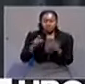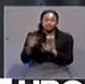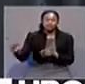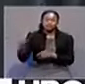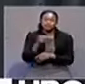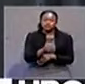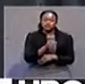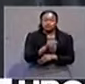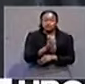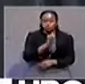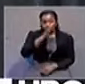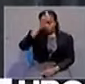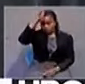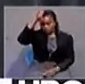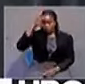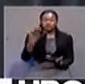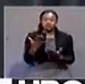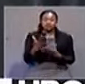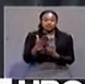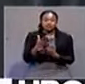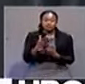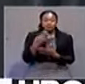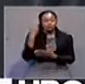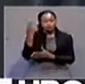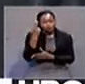Roman Pontiff and presides over